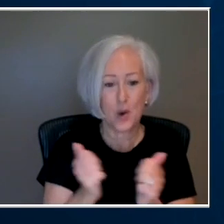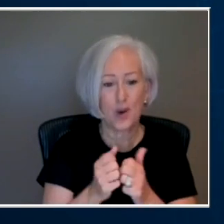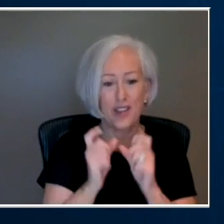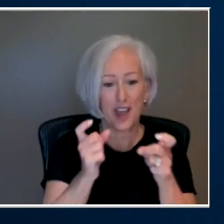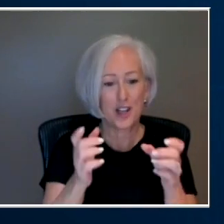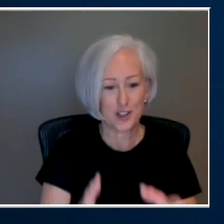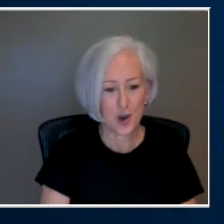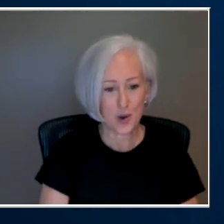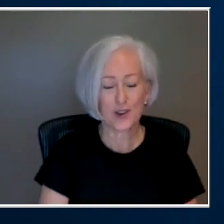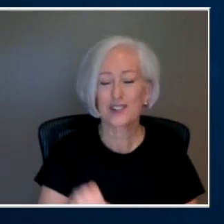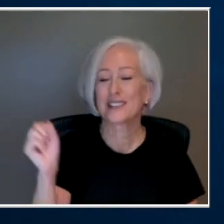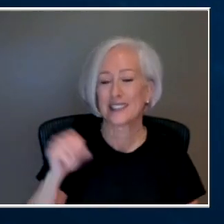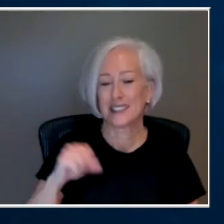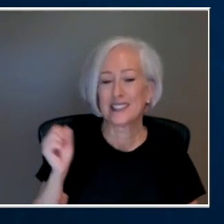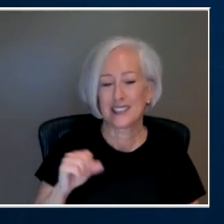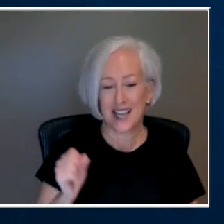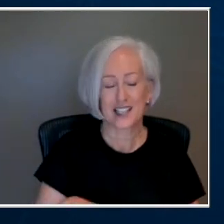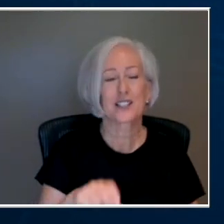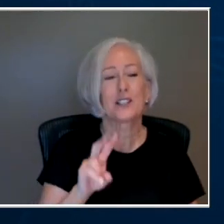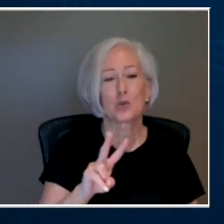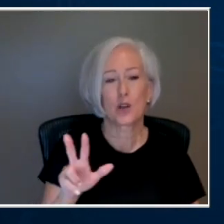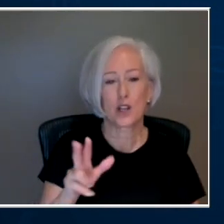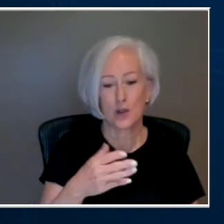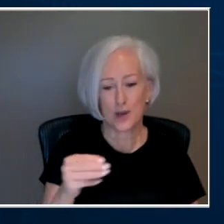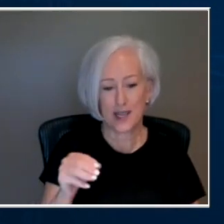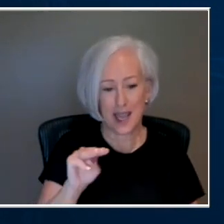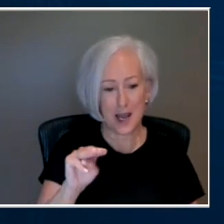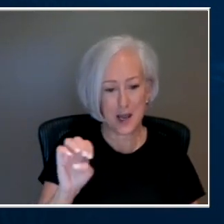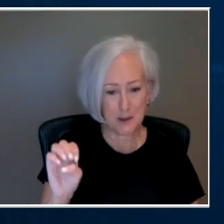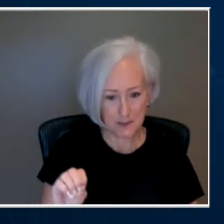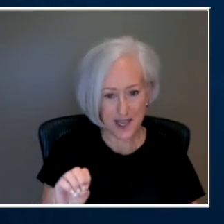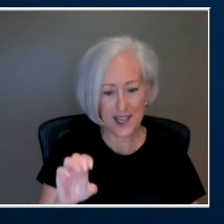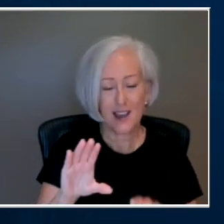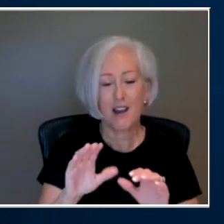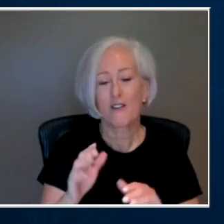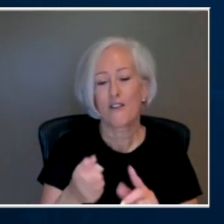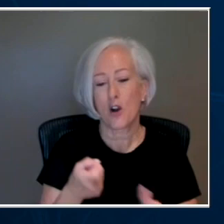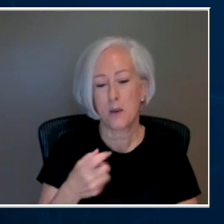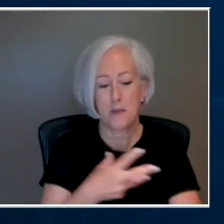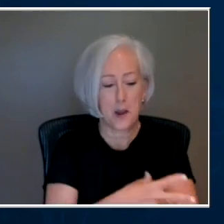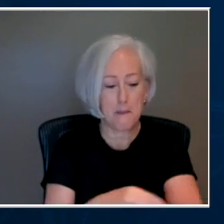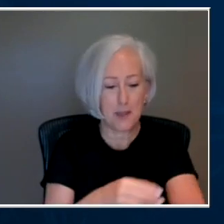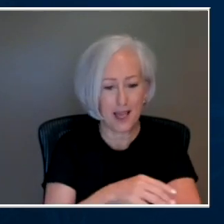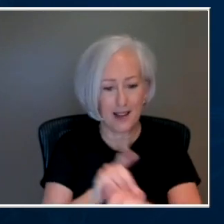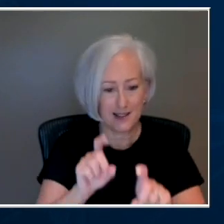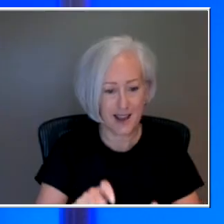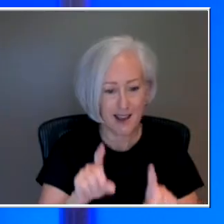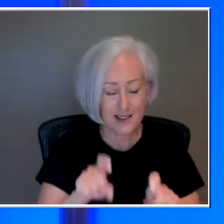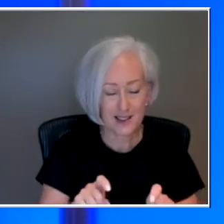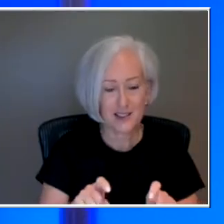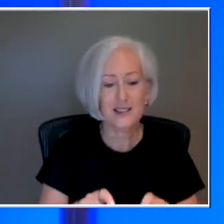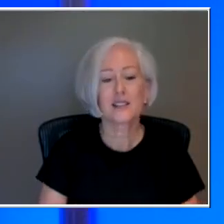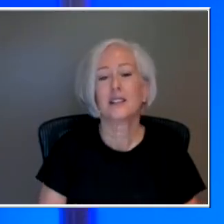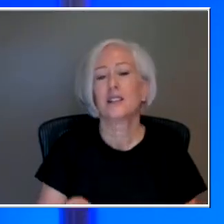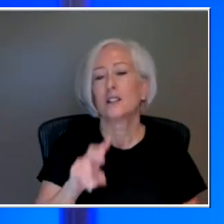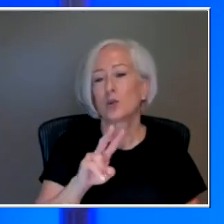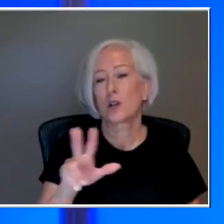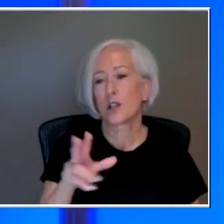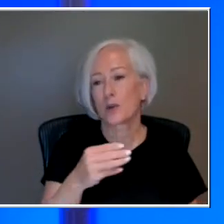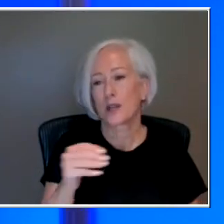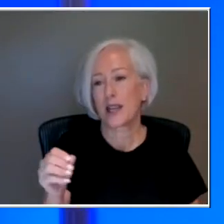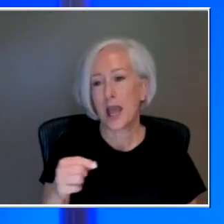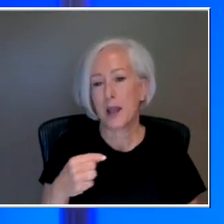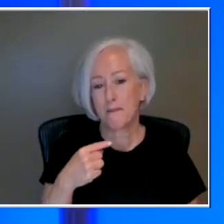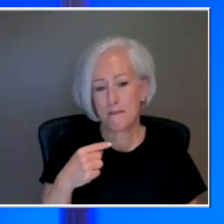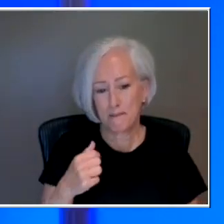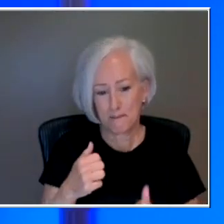if the 23andMe is done on a blood test, then that's what will happen. But if the 23andMe is done with a swab